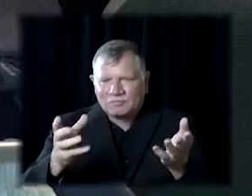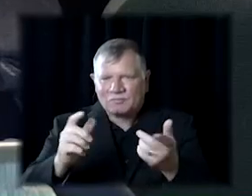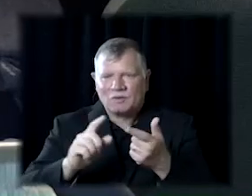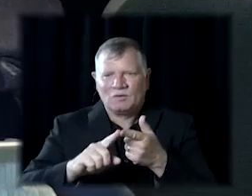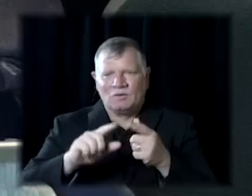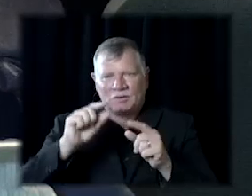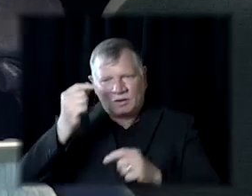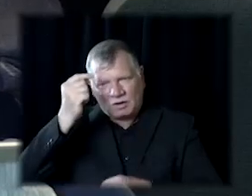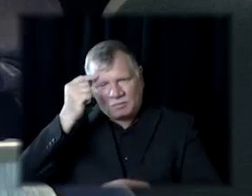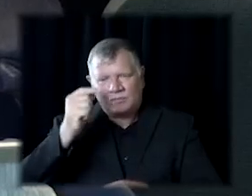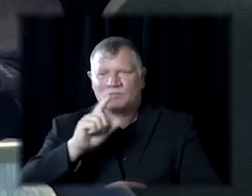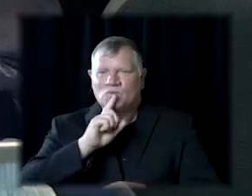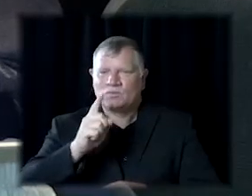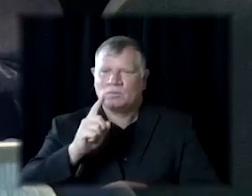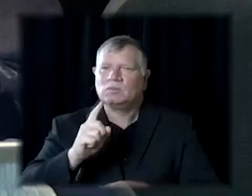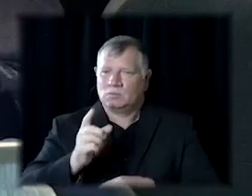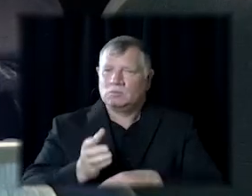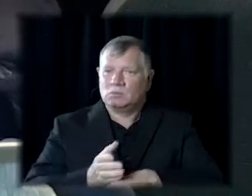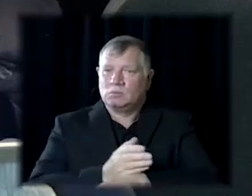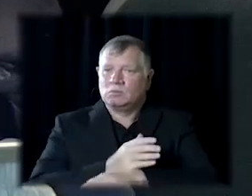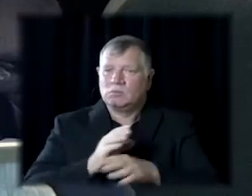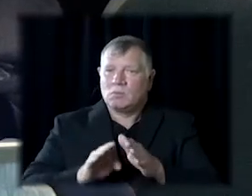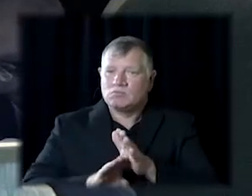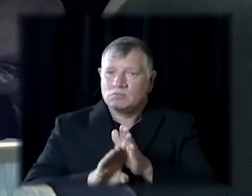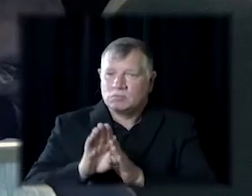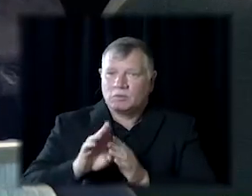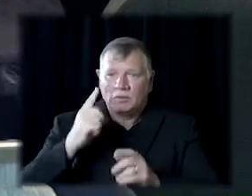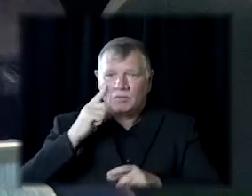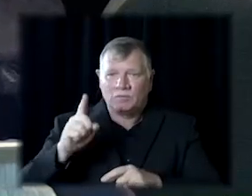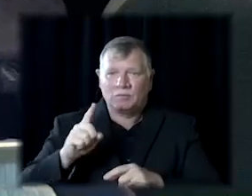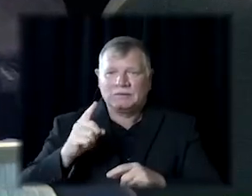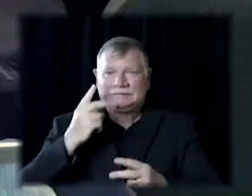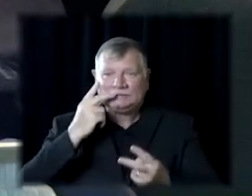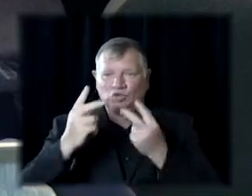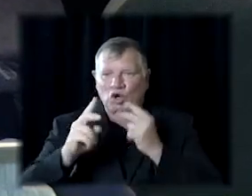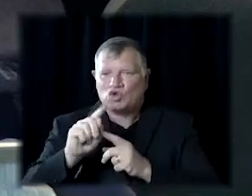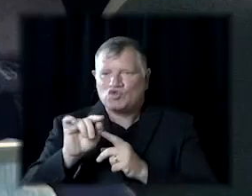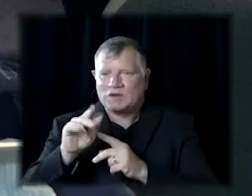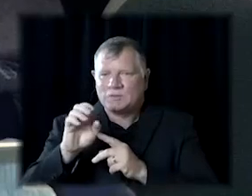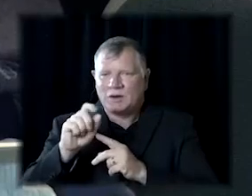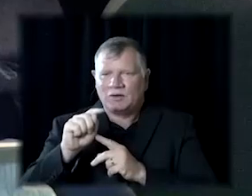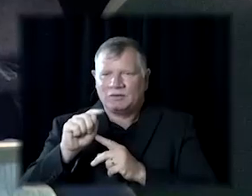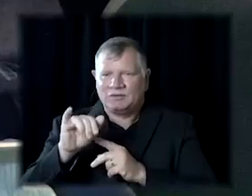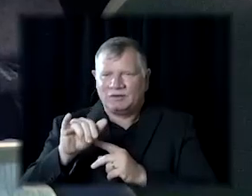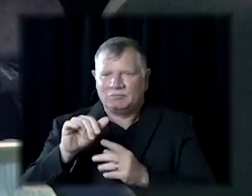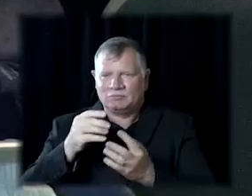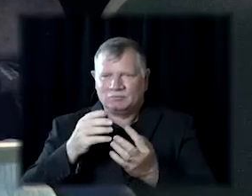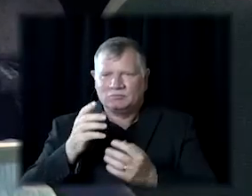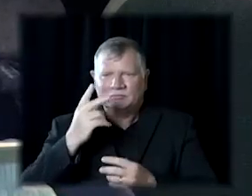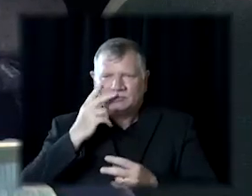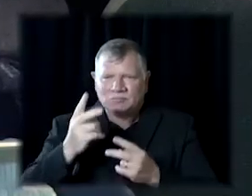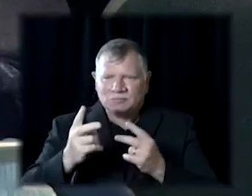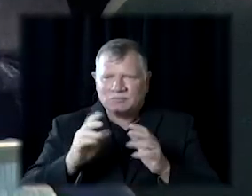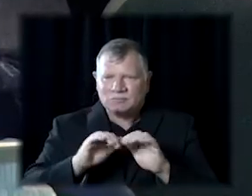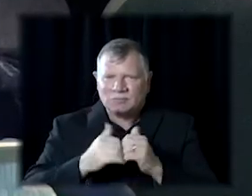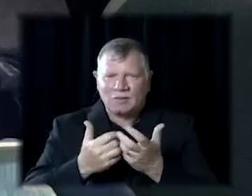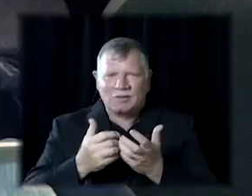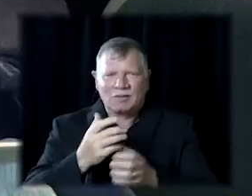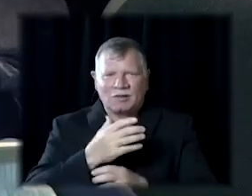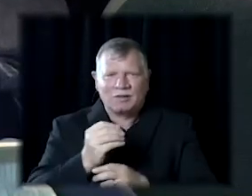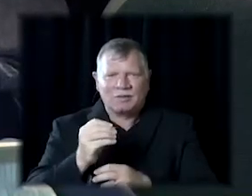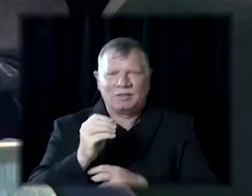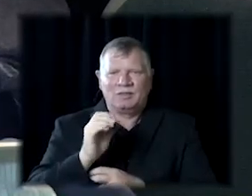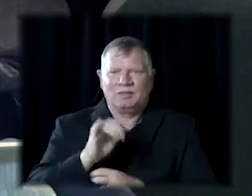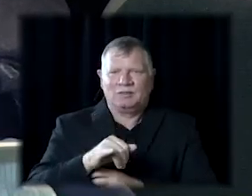government is a definite progress over the 3 years in terms of transparency, from the bank accounts to the budget to actual reporting, and from